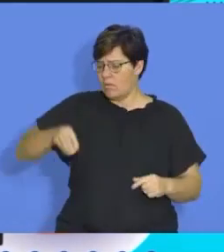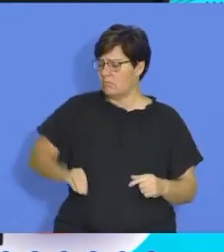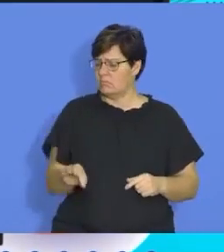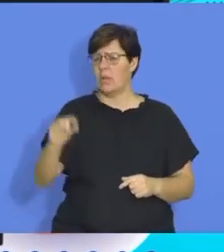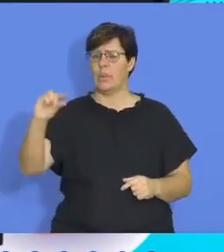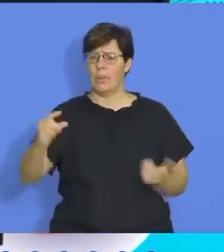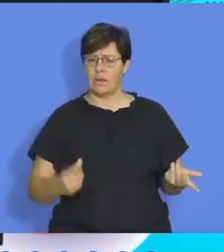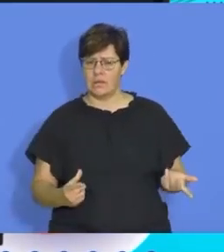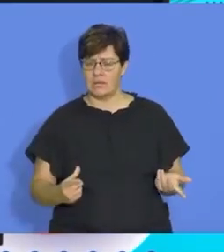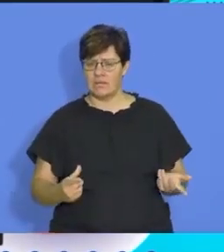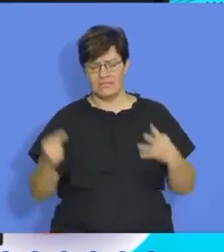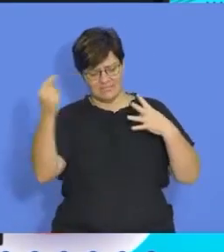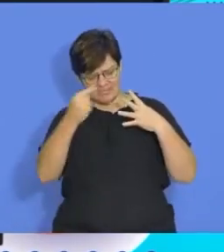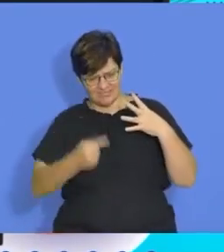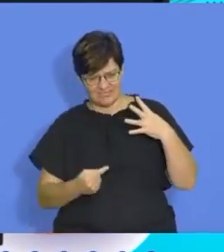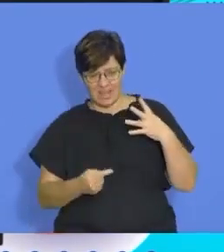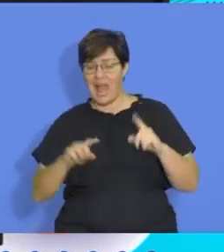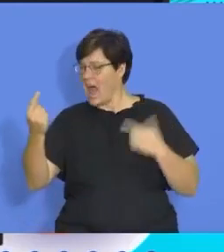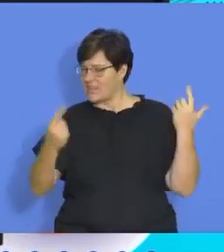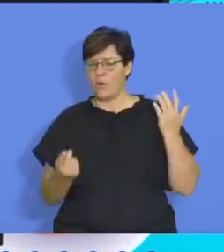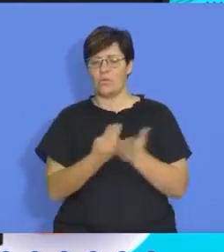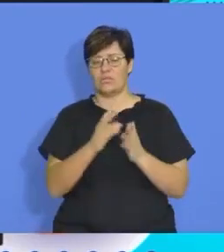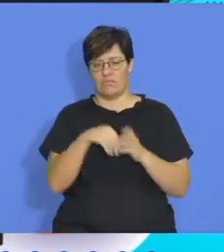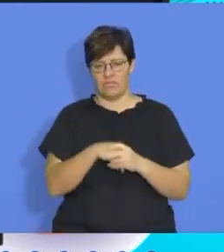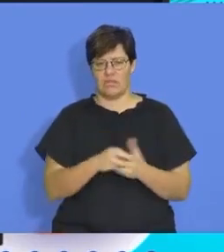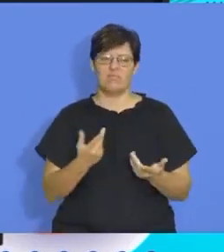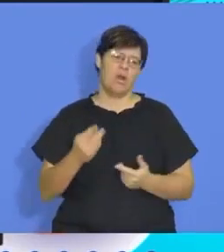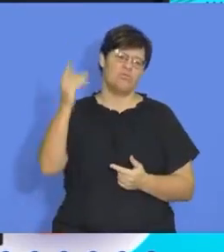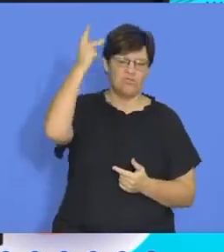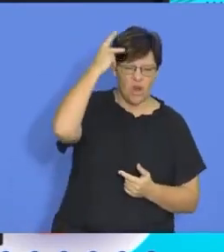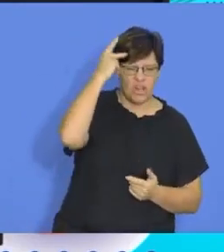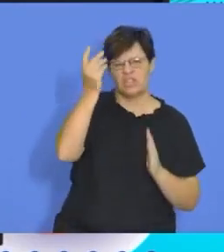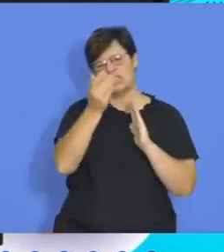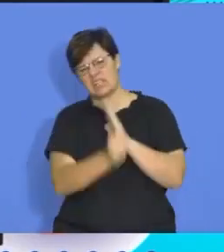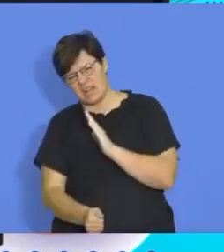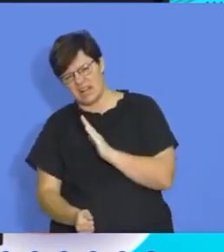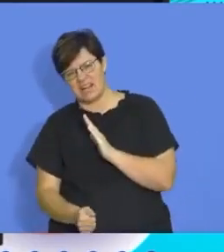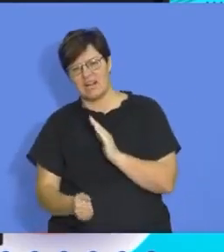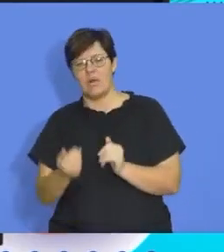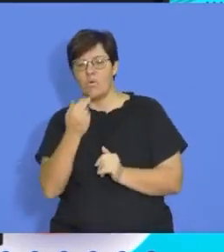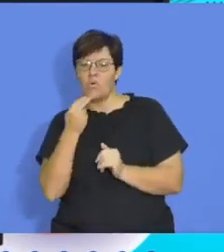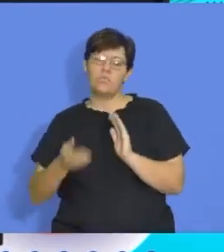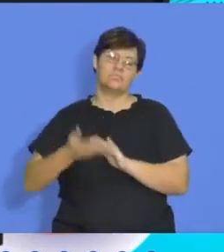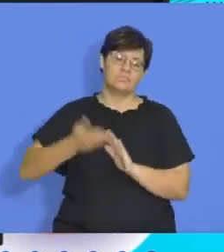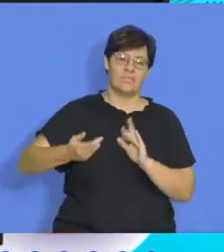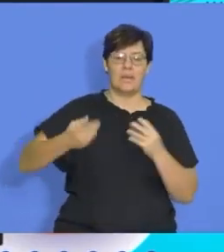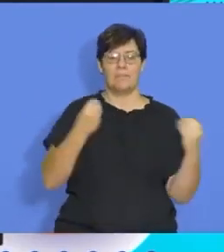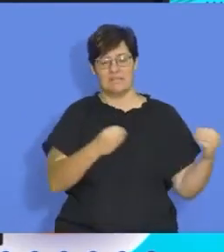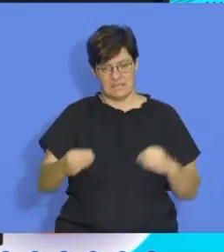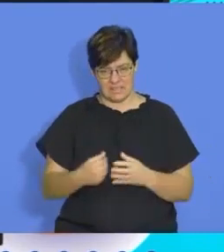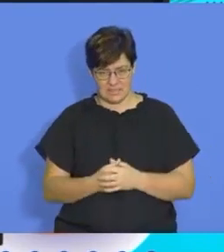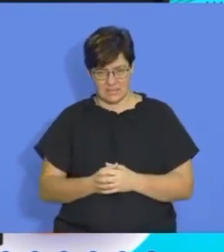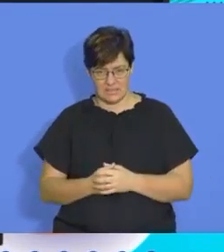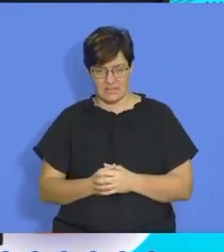got capital. Obviously, other factors play into account, such as knowledge, skills, who's running